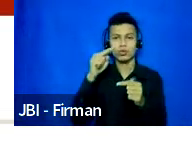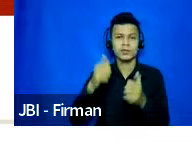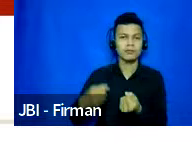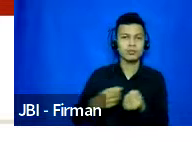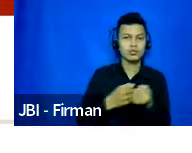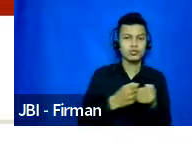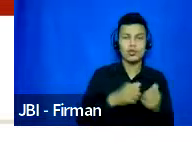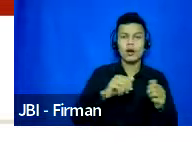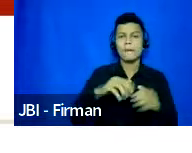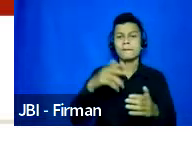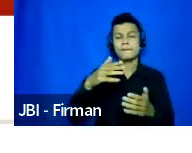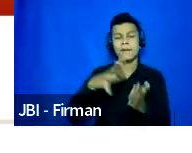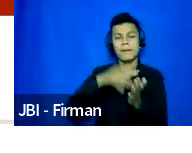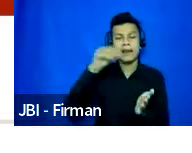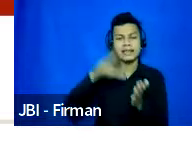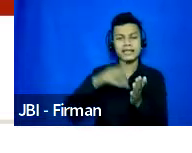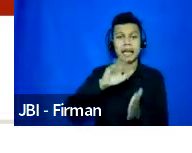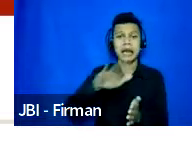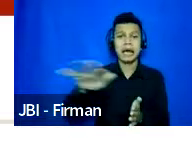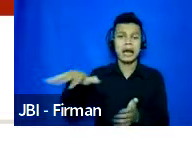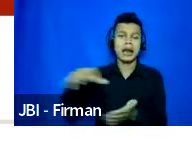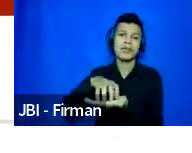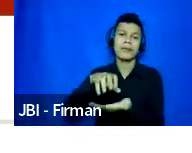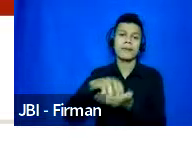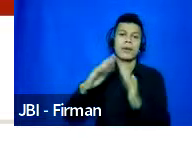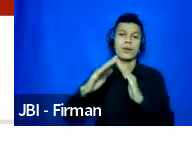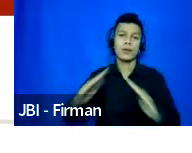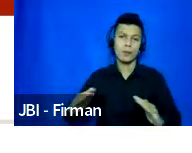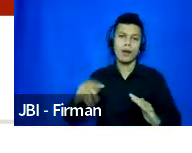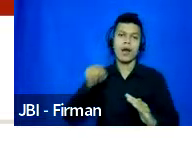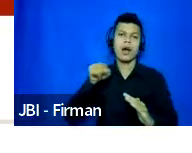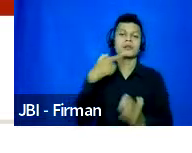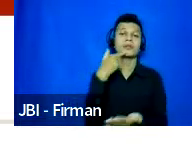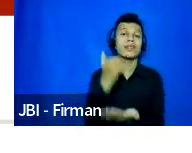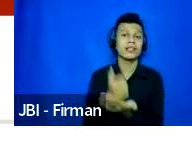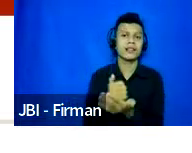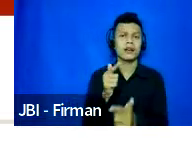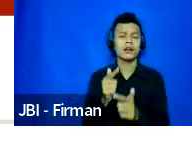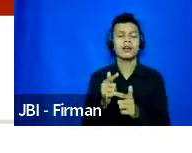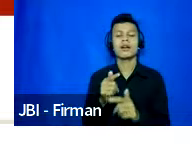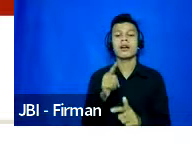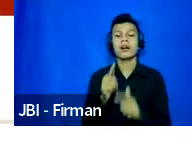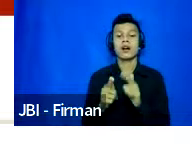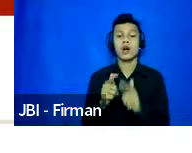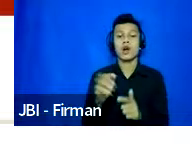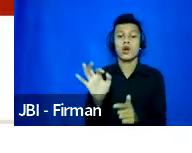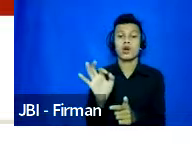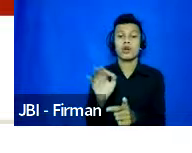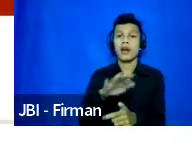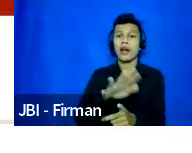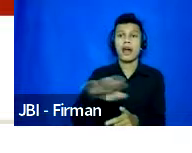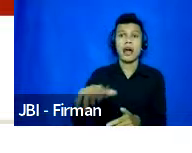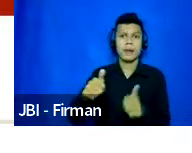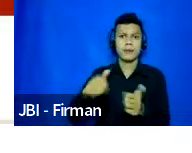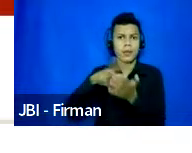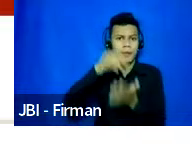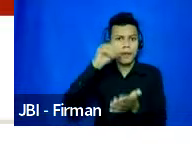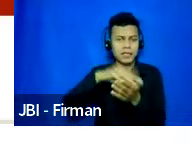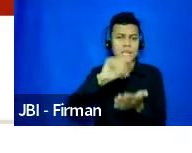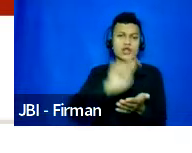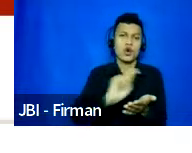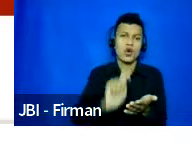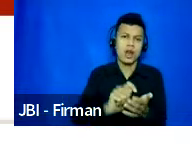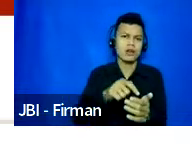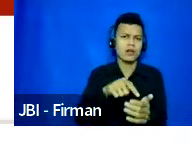is obviously very important when there is no crisis and children are able to remain in school, but it's even more important during those